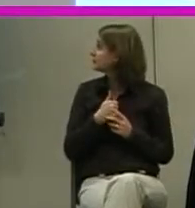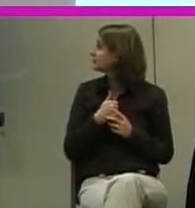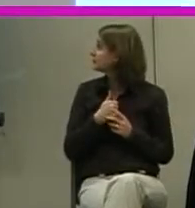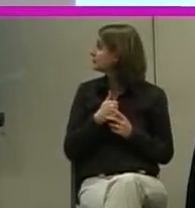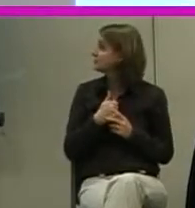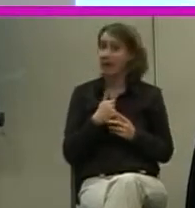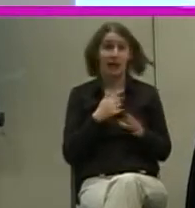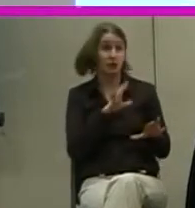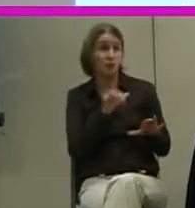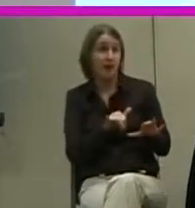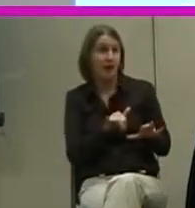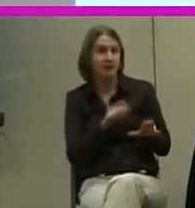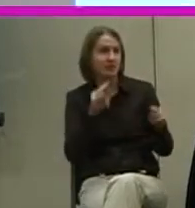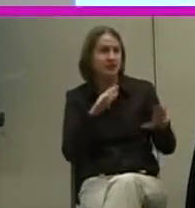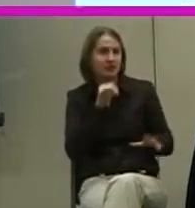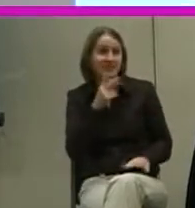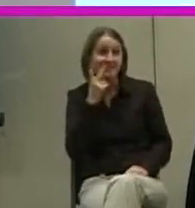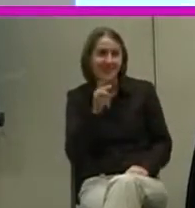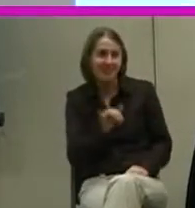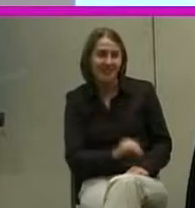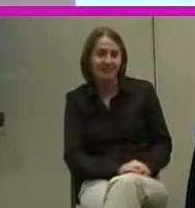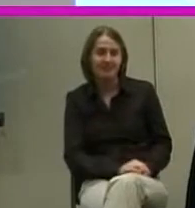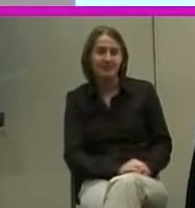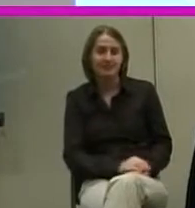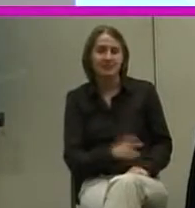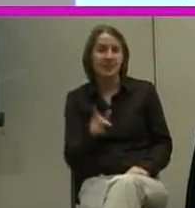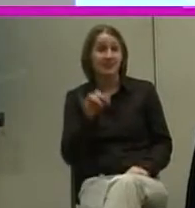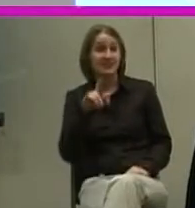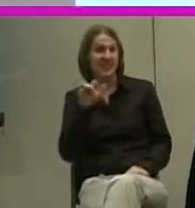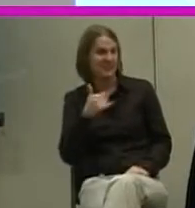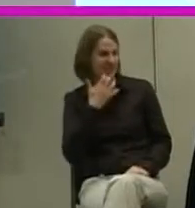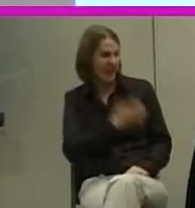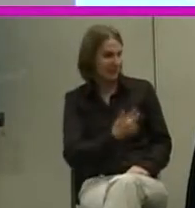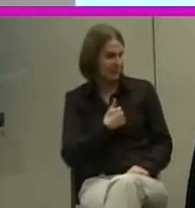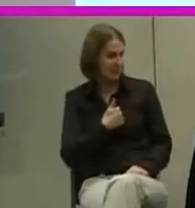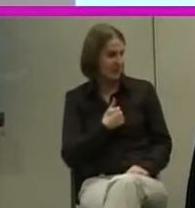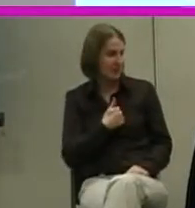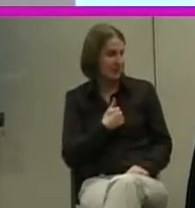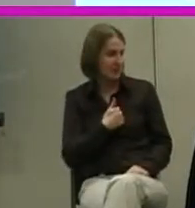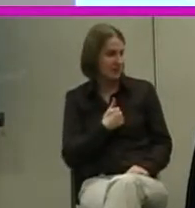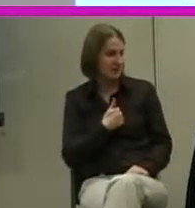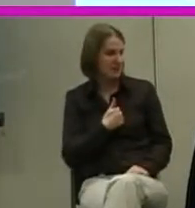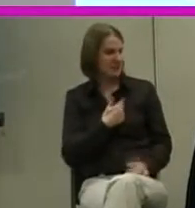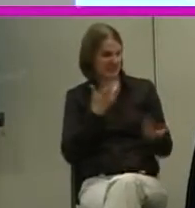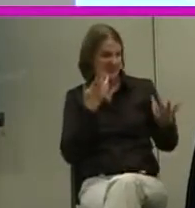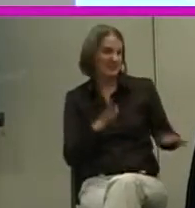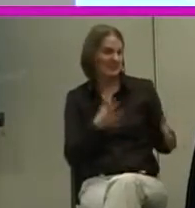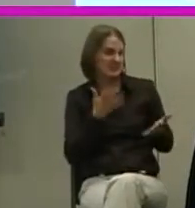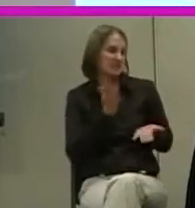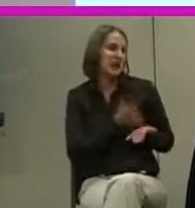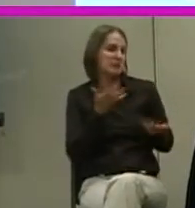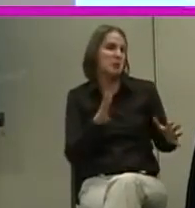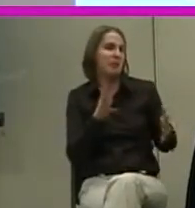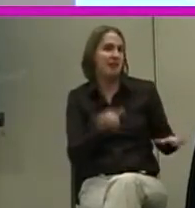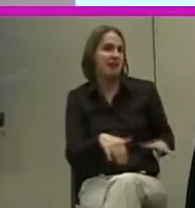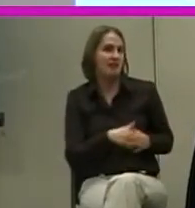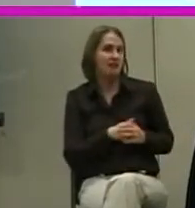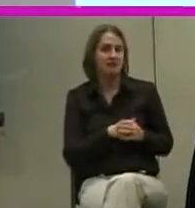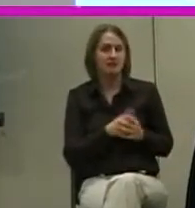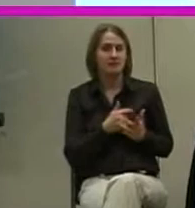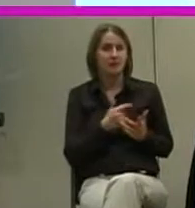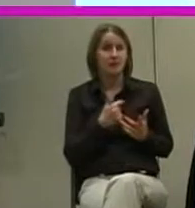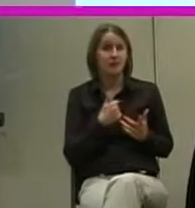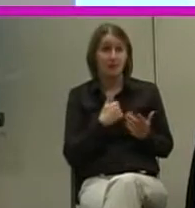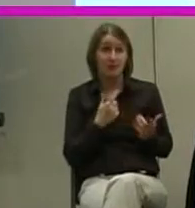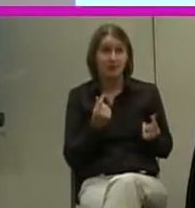And the teacher doesn't see that. And then Stacy yells at me, man, quit doing that, quit doing that. did I